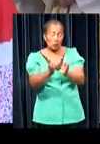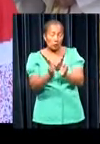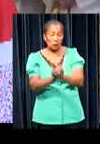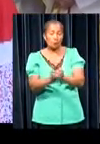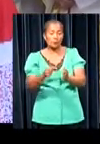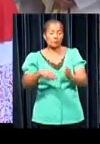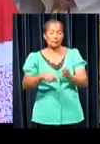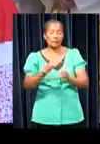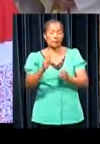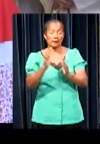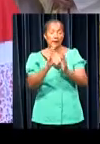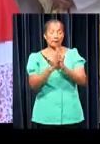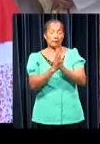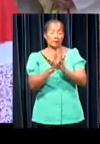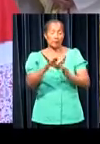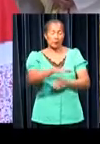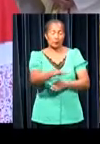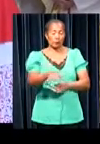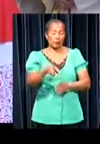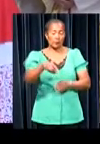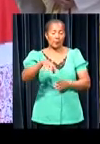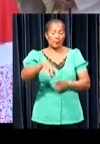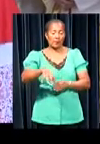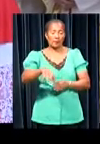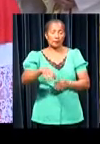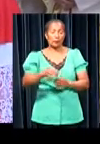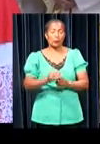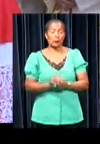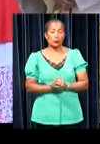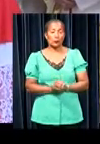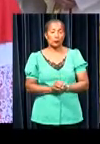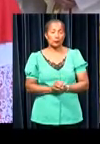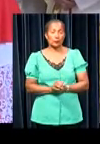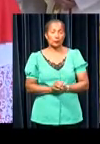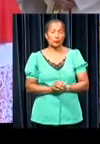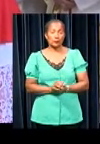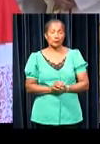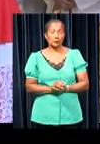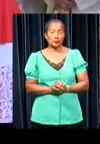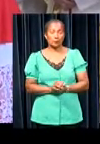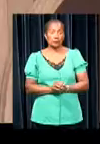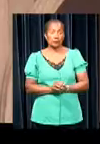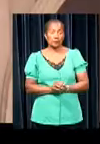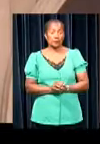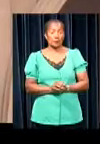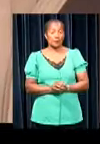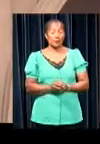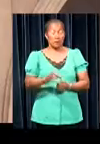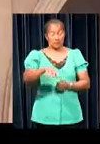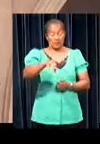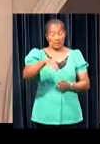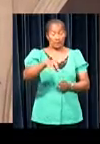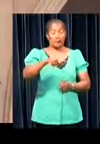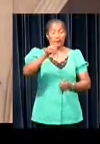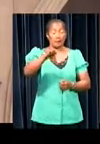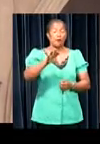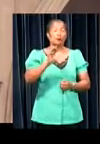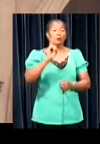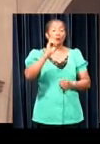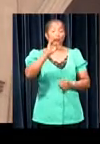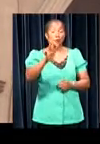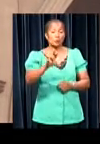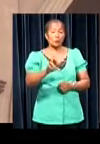the College of Consultors of the Diocese of Paramaribo. A copy is sent